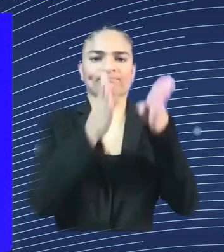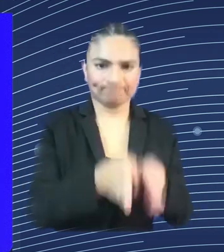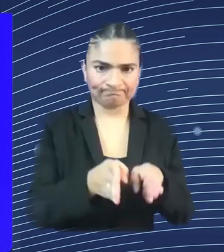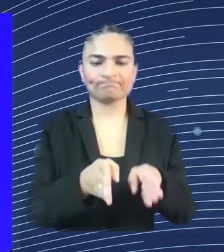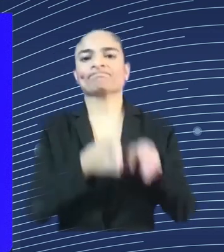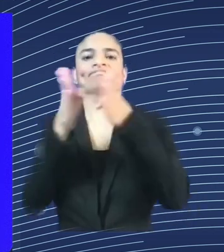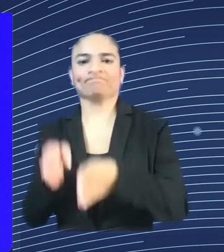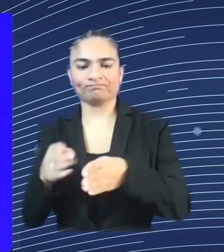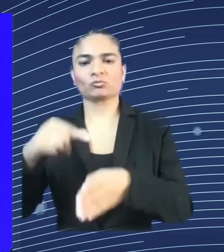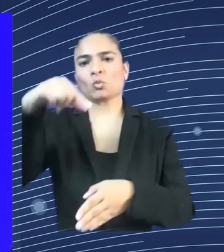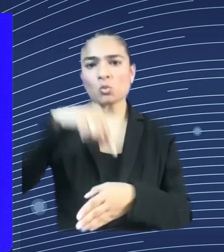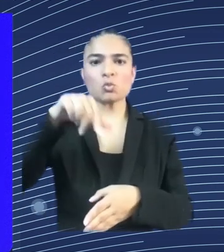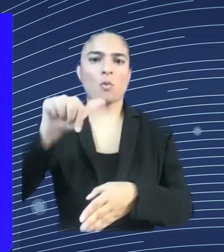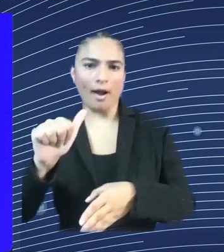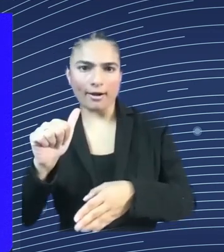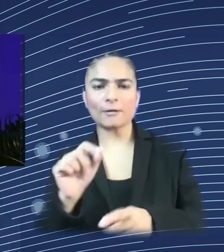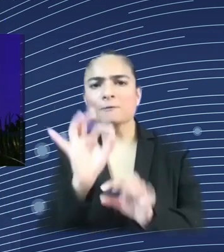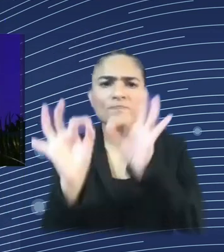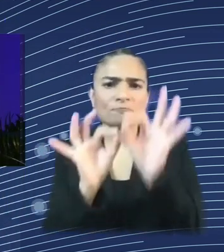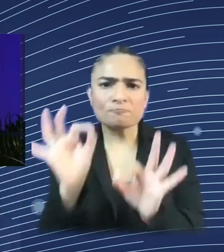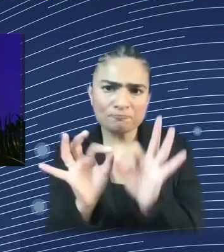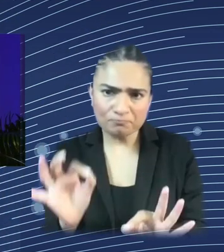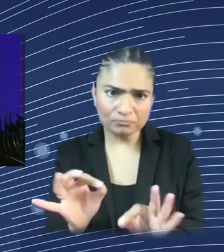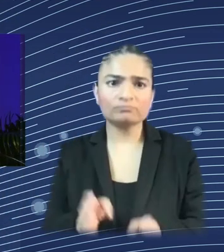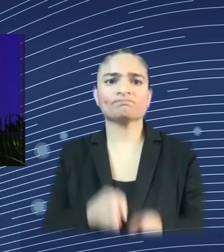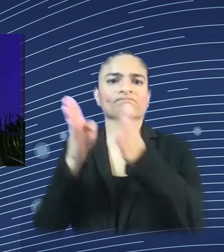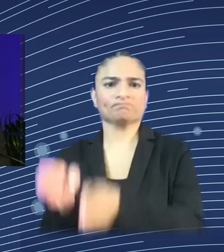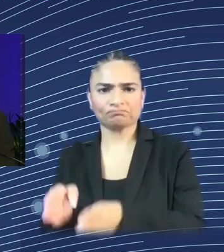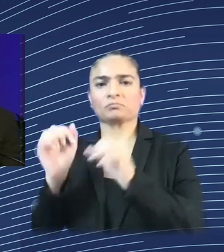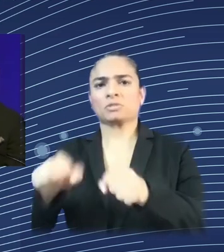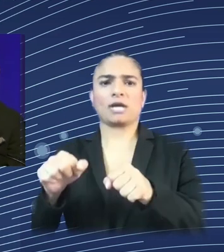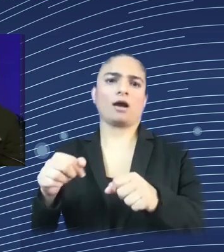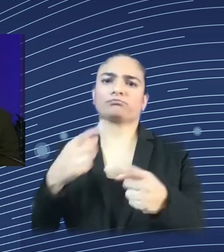The Slido code should be visible. Excellent.